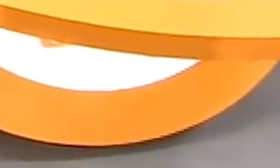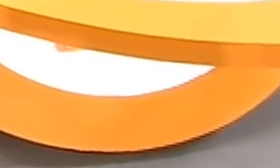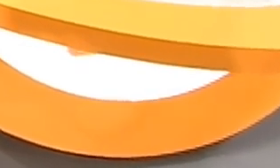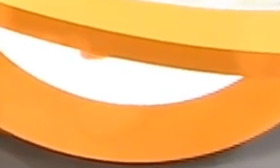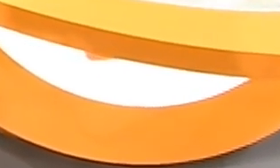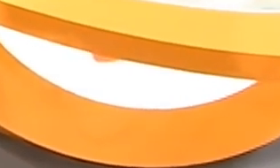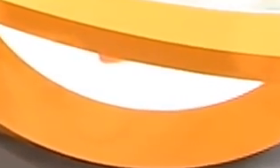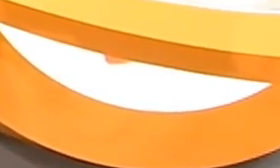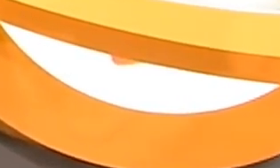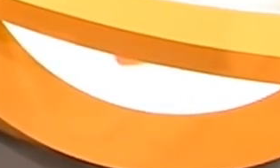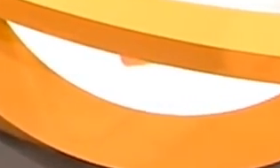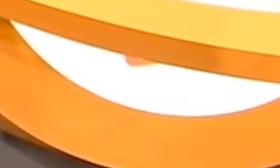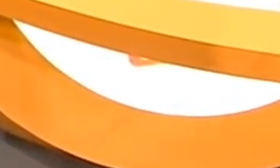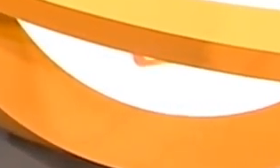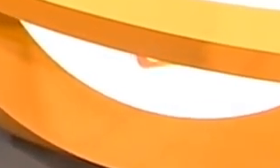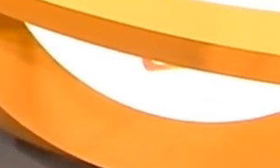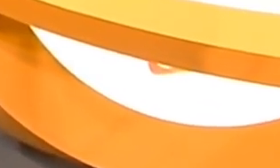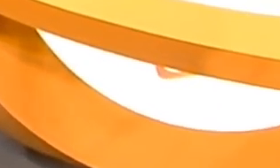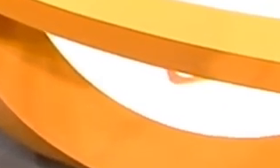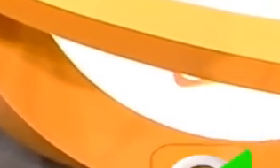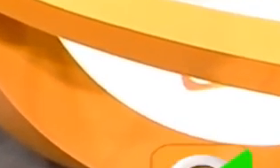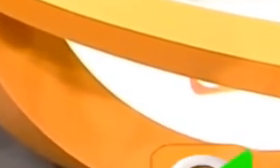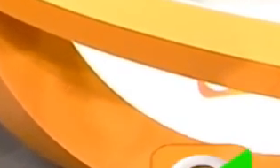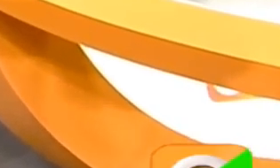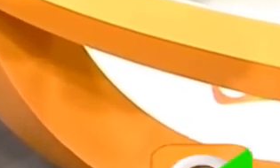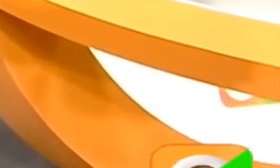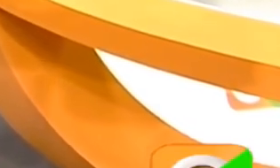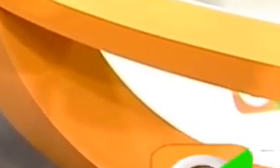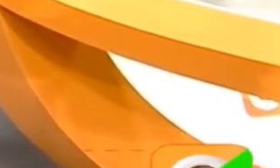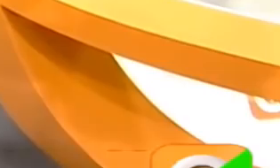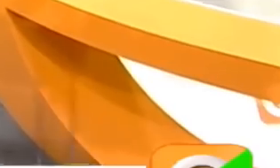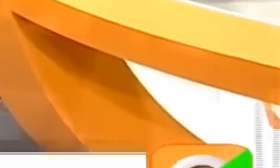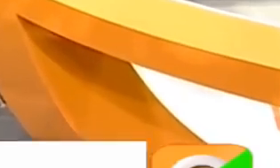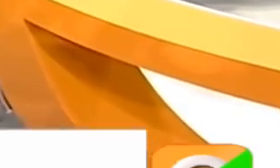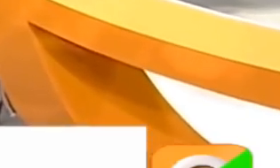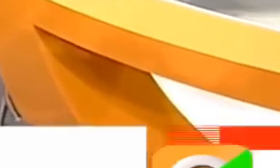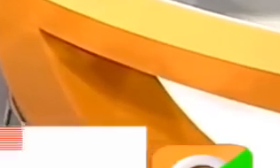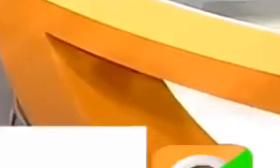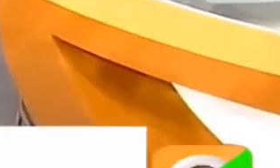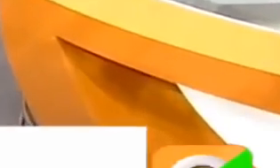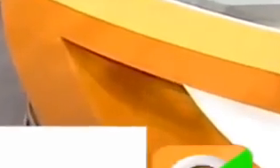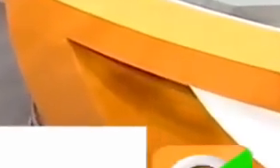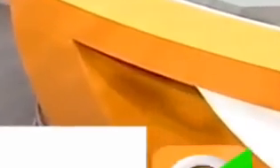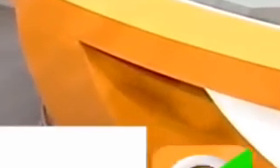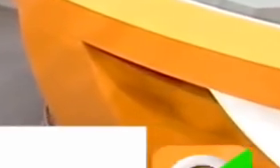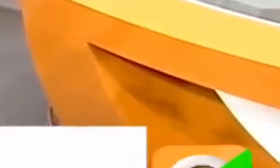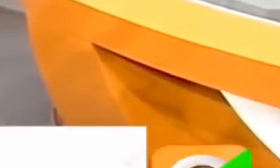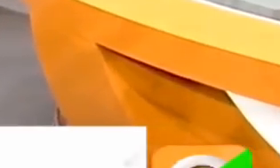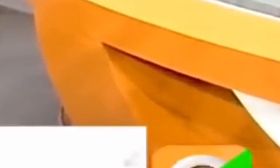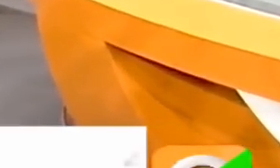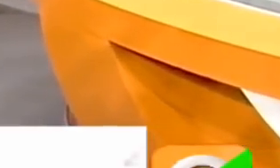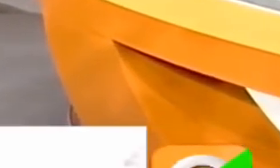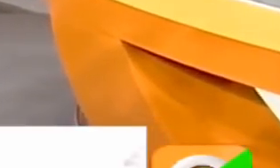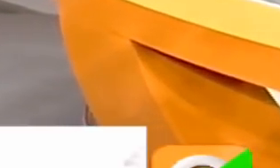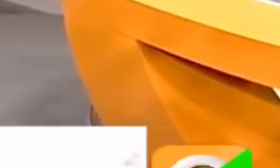possible return to normalcy, the government announced that they had put in place new guidelines and protocols for restaurants to